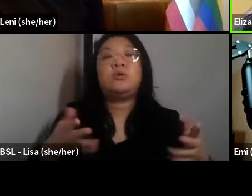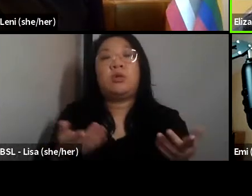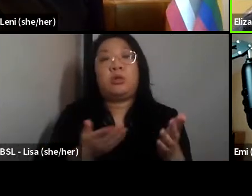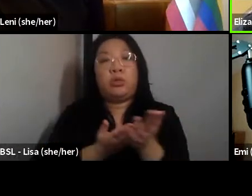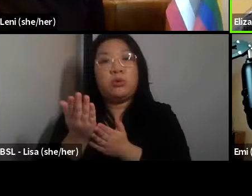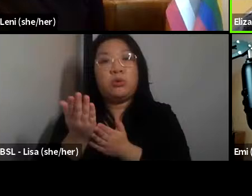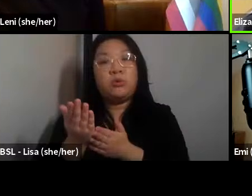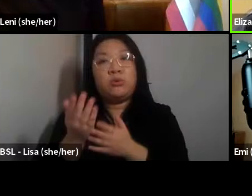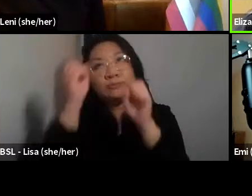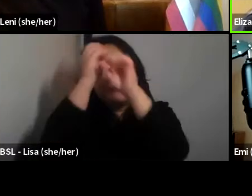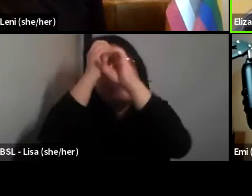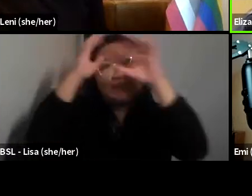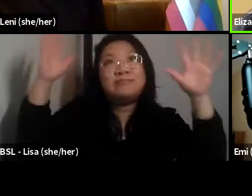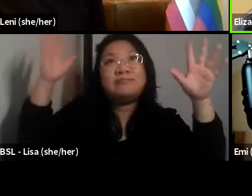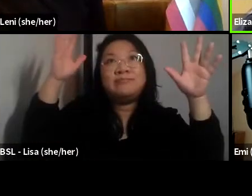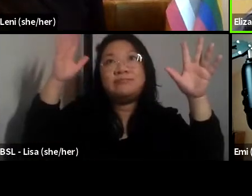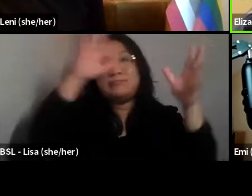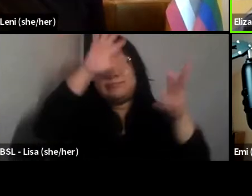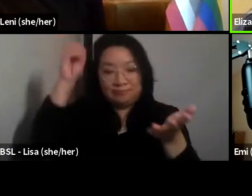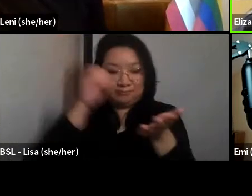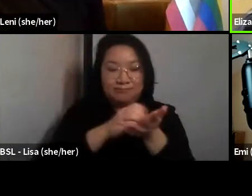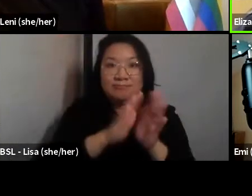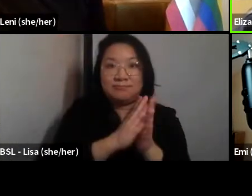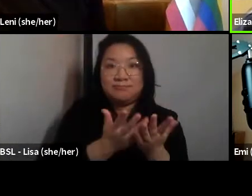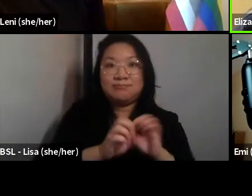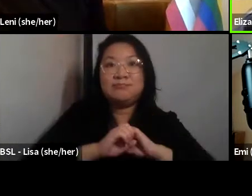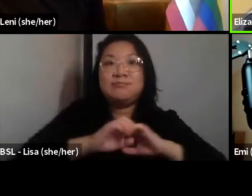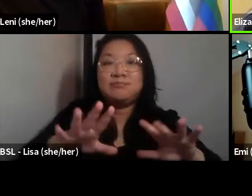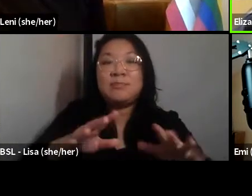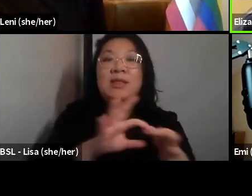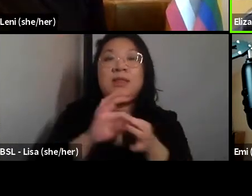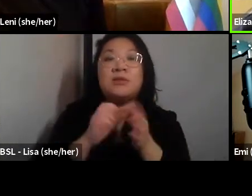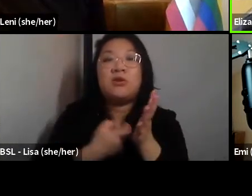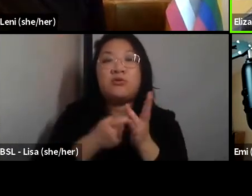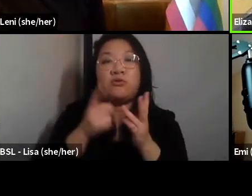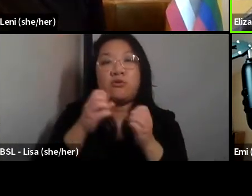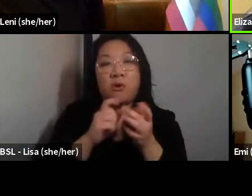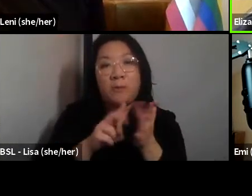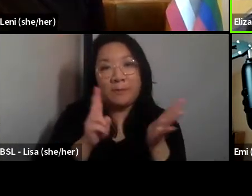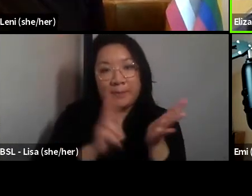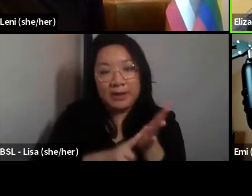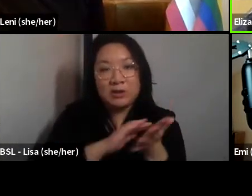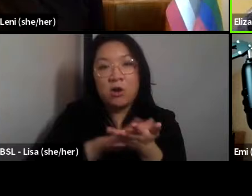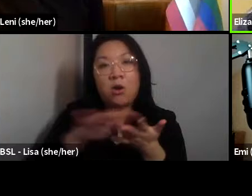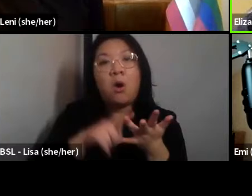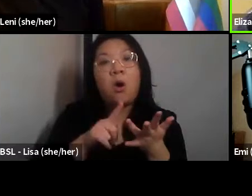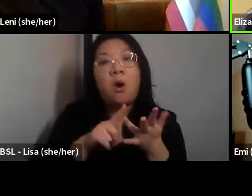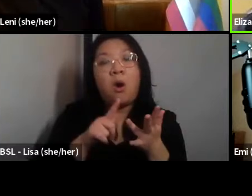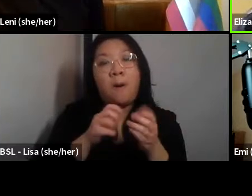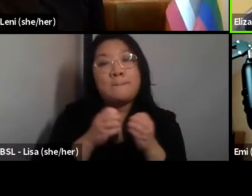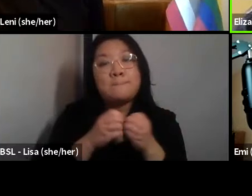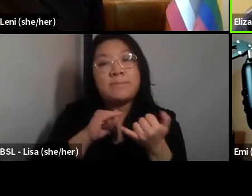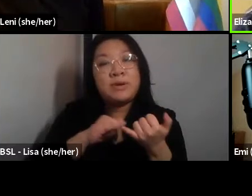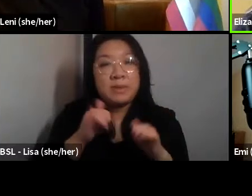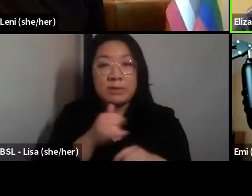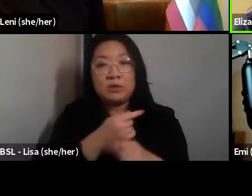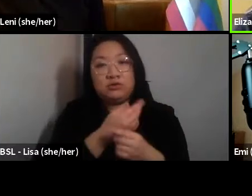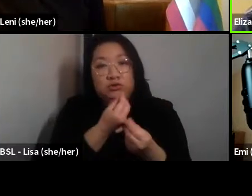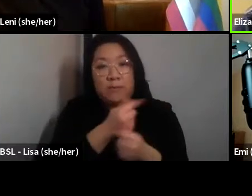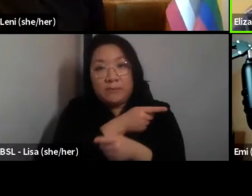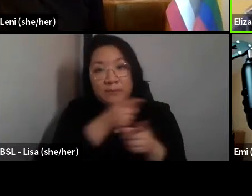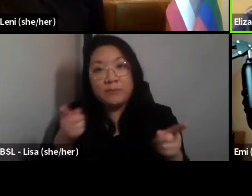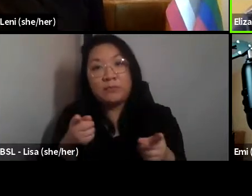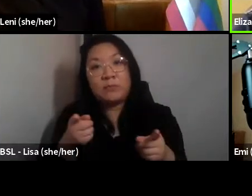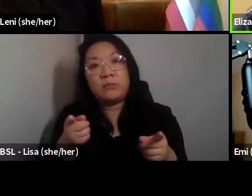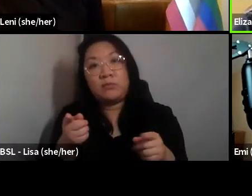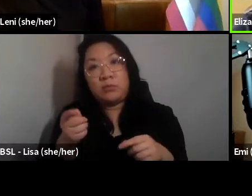fantasy. It was a fantasy book, it was one of Robin Hobb's book with the character of the Fool, which some people might know. It was